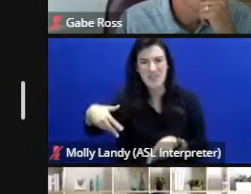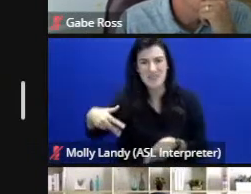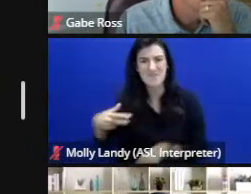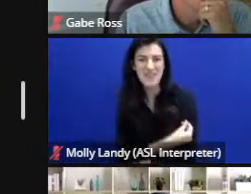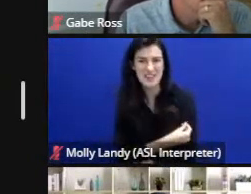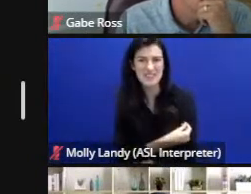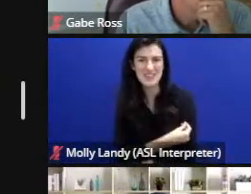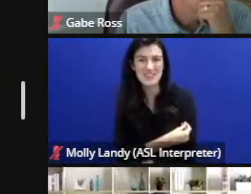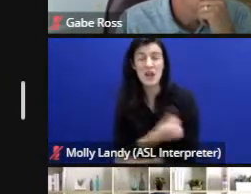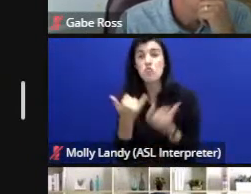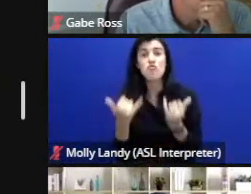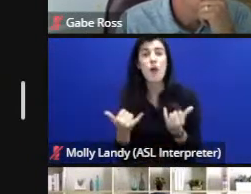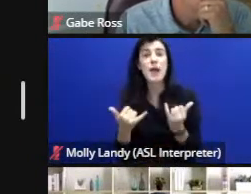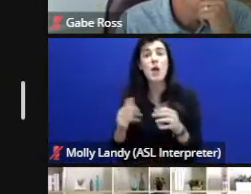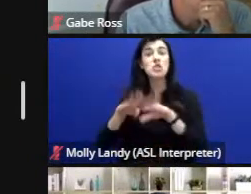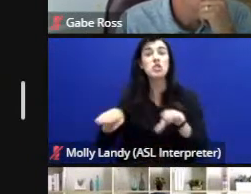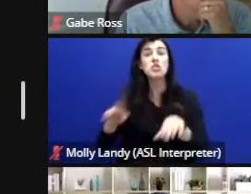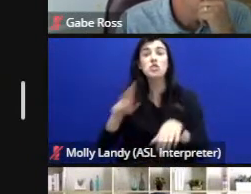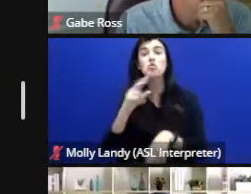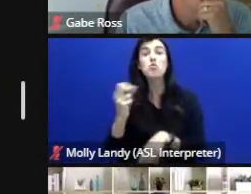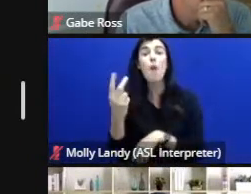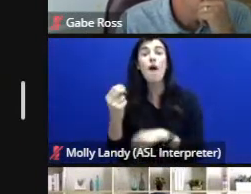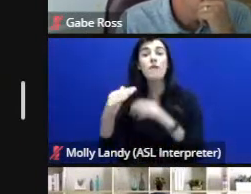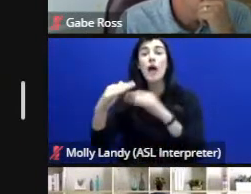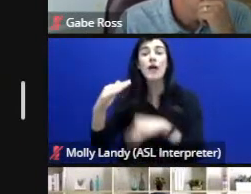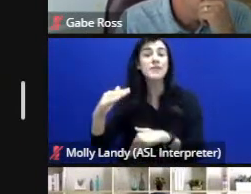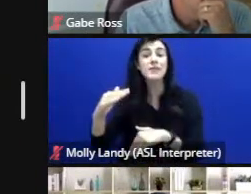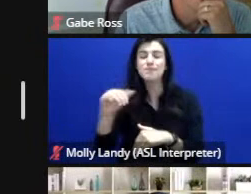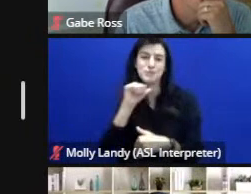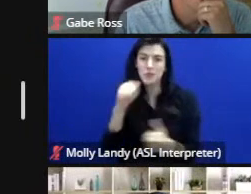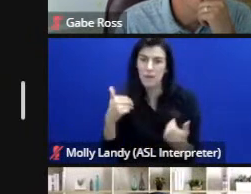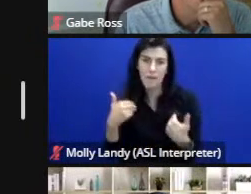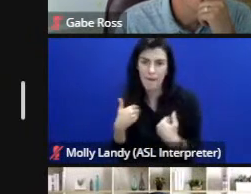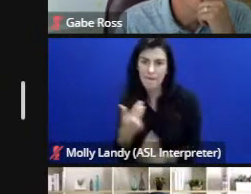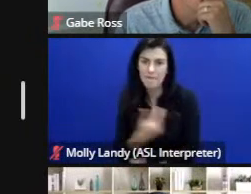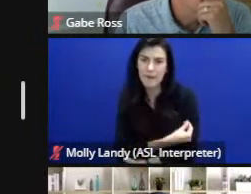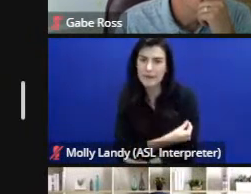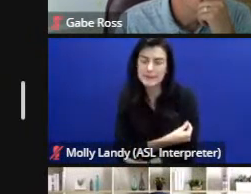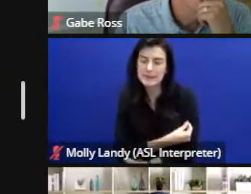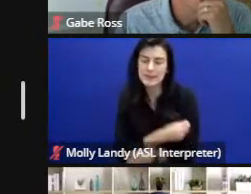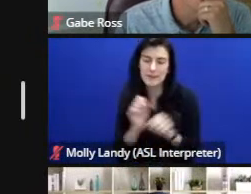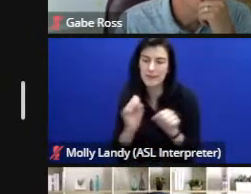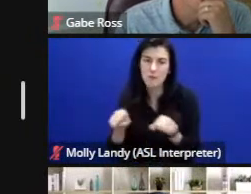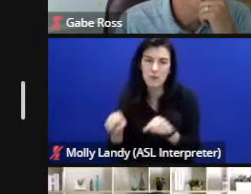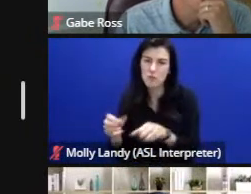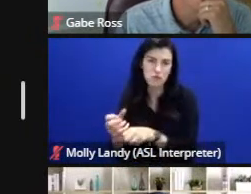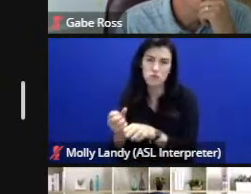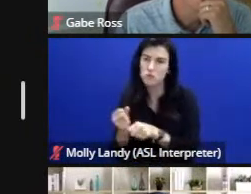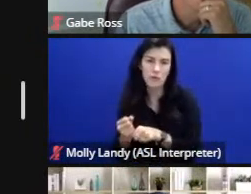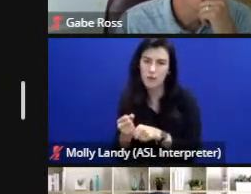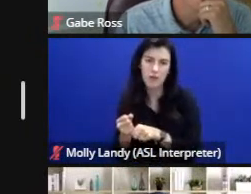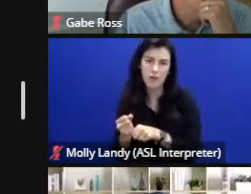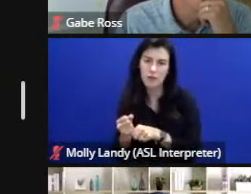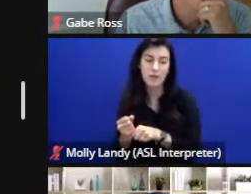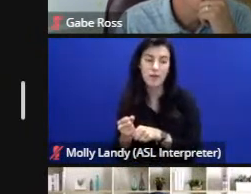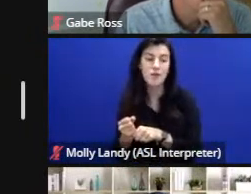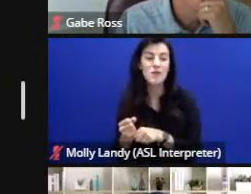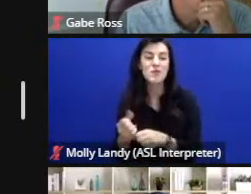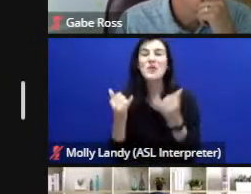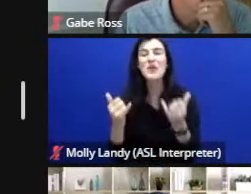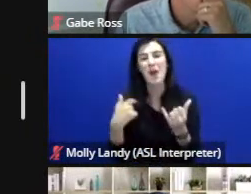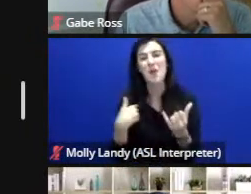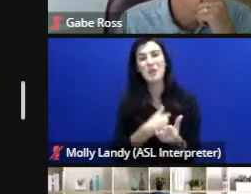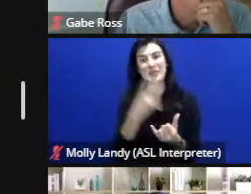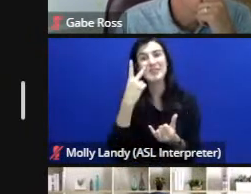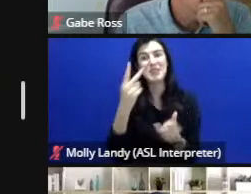yet. So we are seeing the numbers of infected people being younger because it is becoming